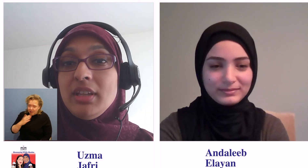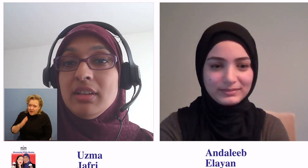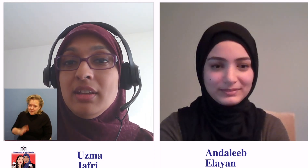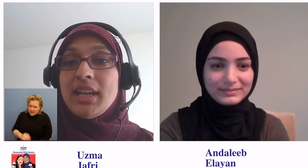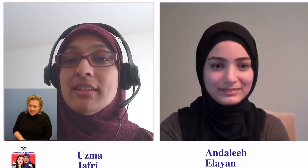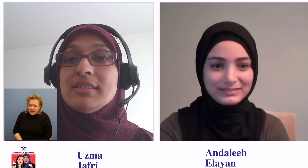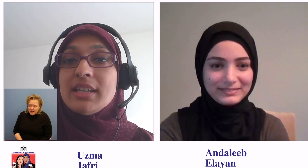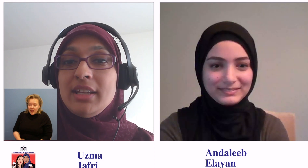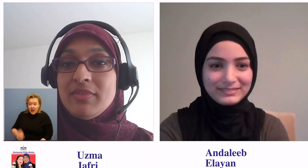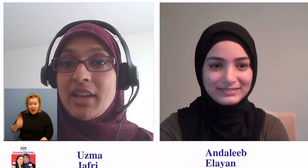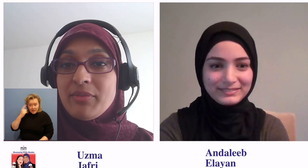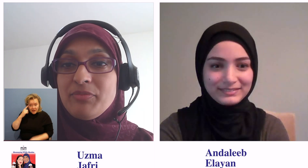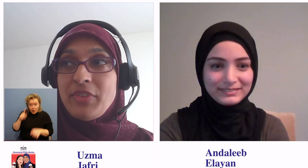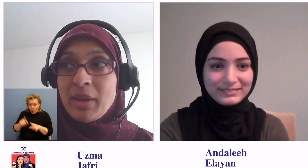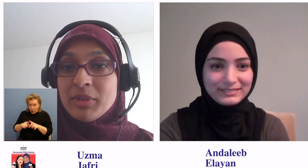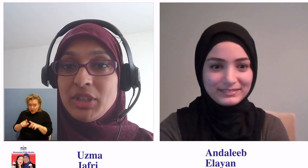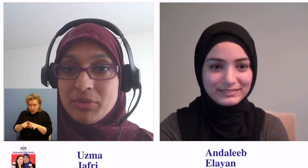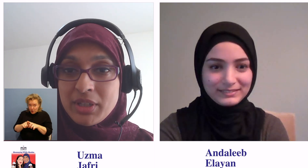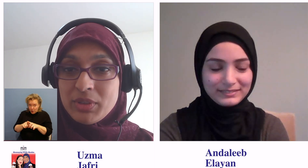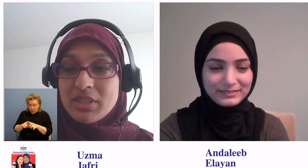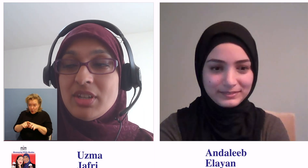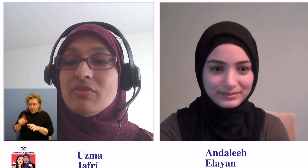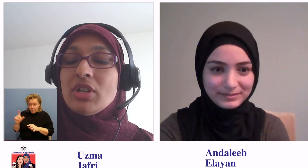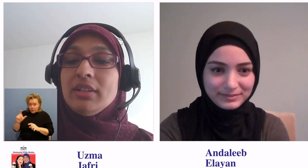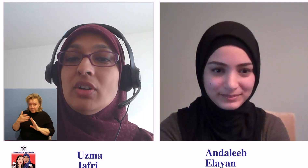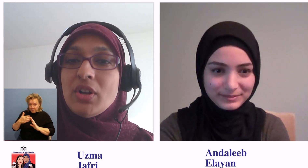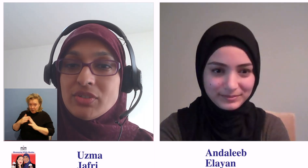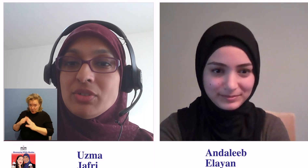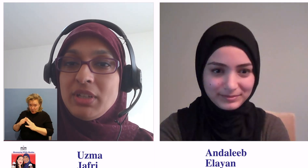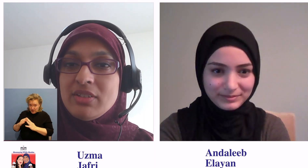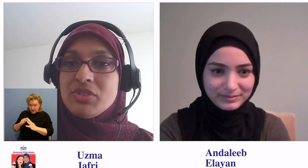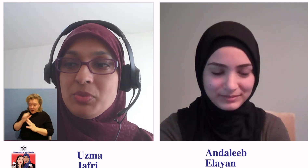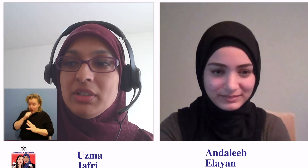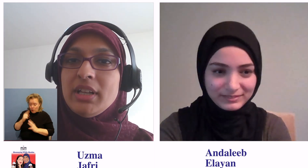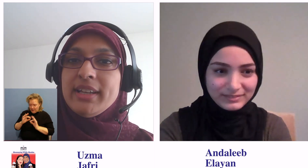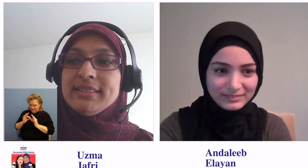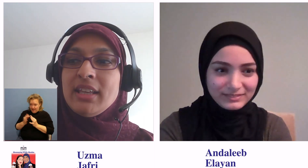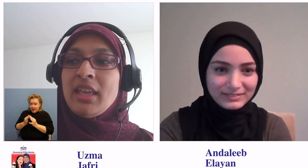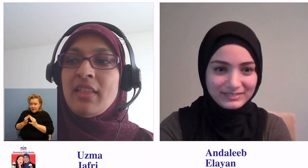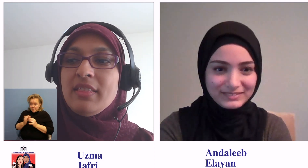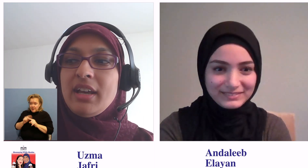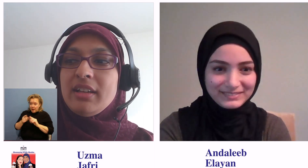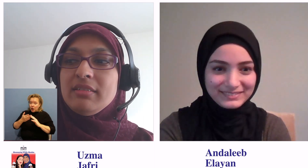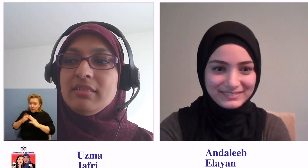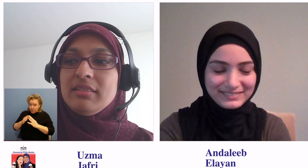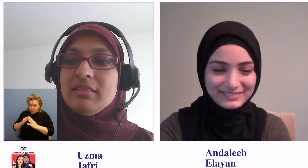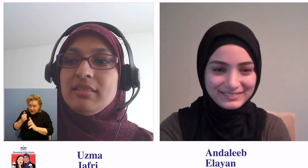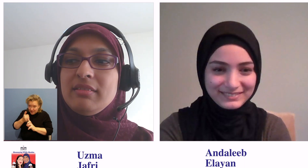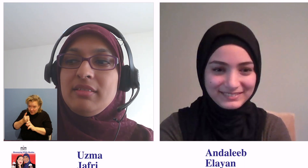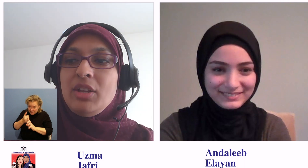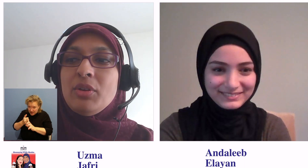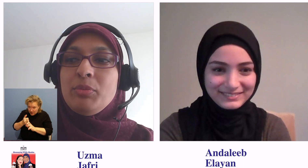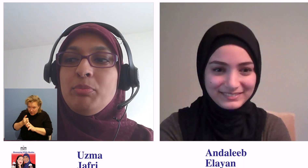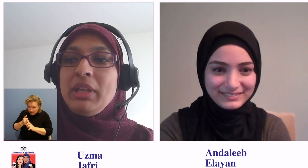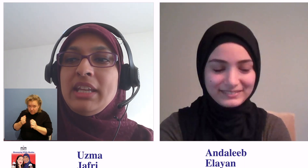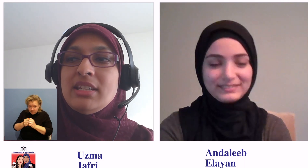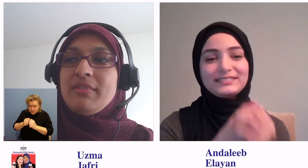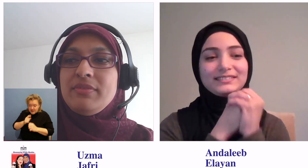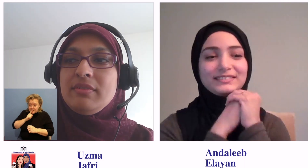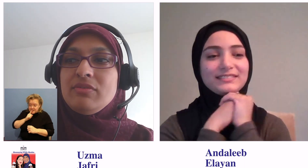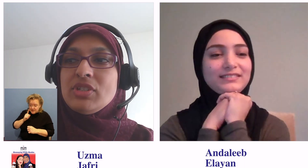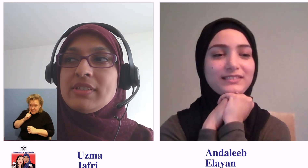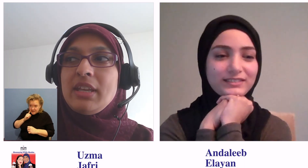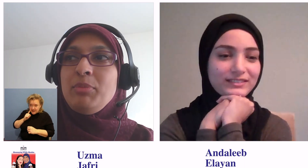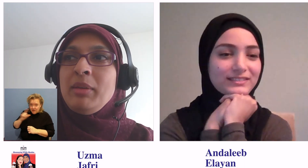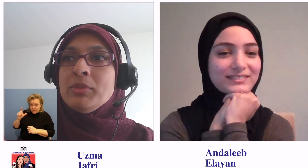community outside of that family unit with the deaf child also needs to realize that, you know, being